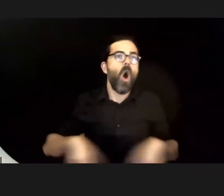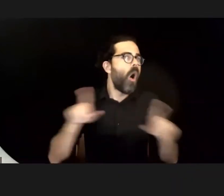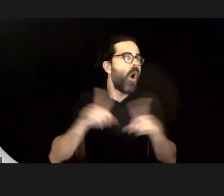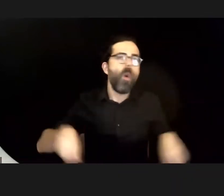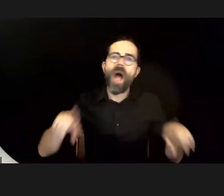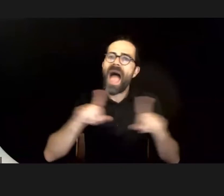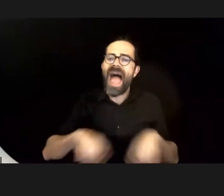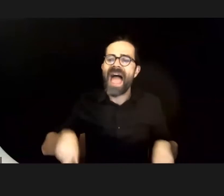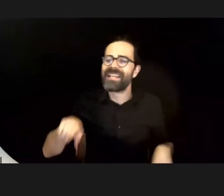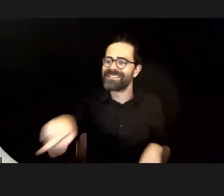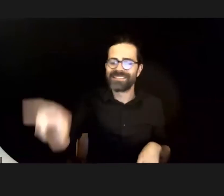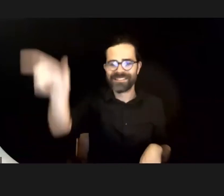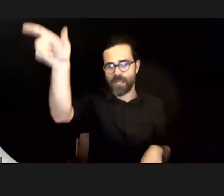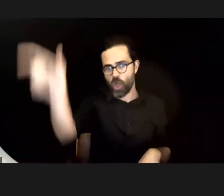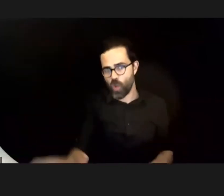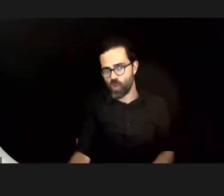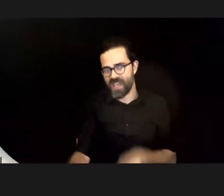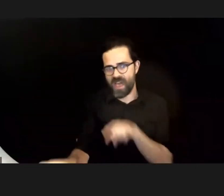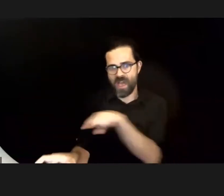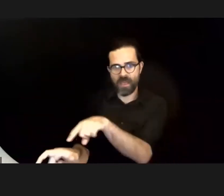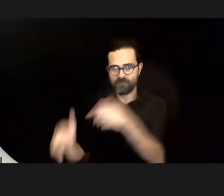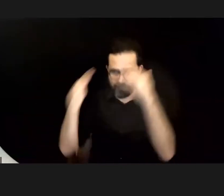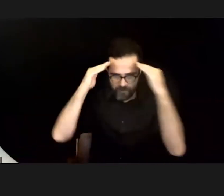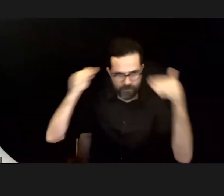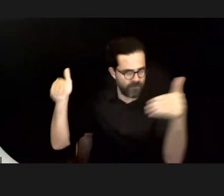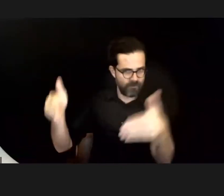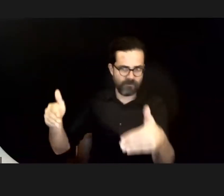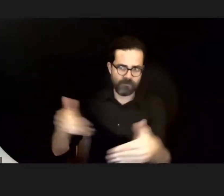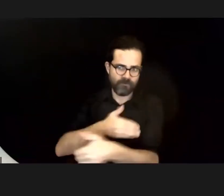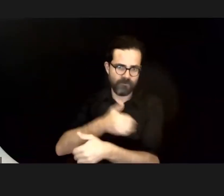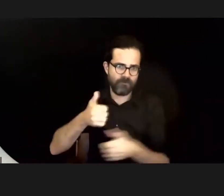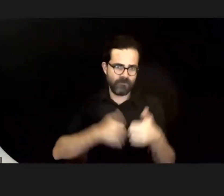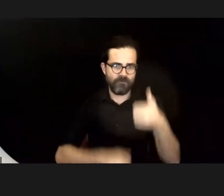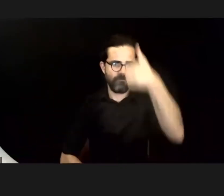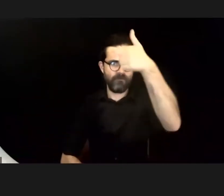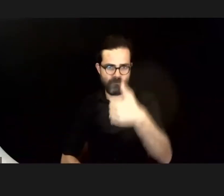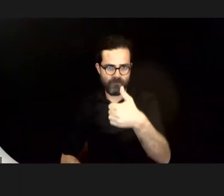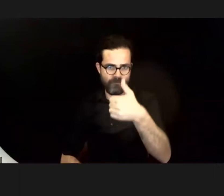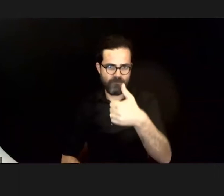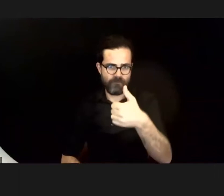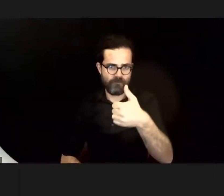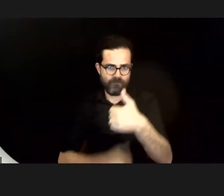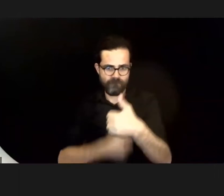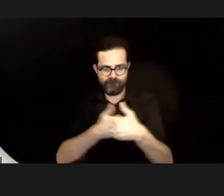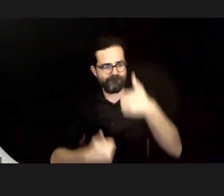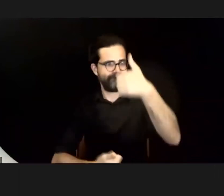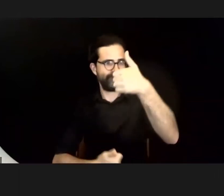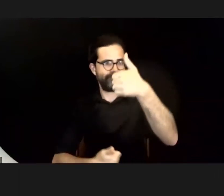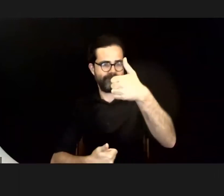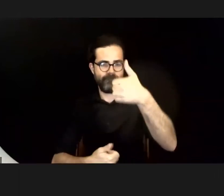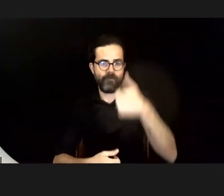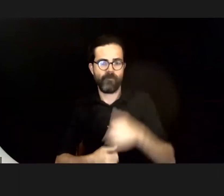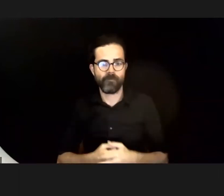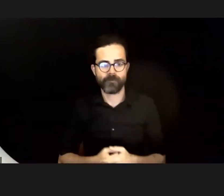resolution for me. But if it's for me, it will be, we say, a universal design. It will